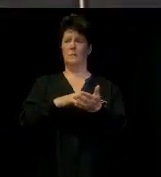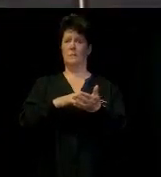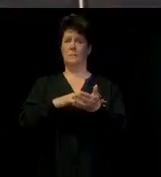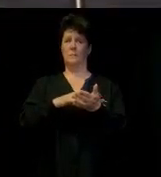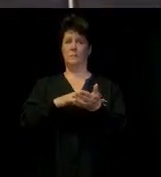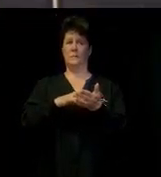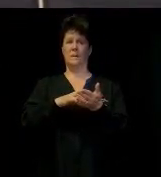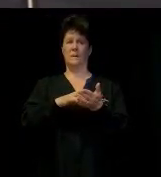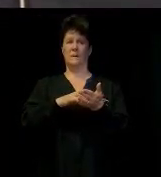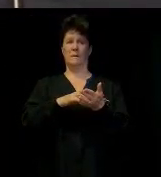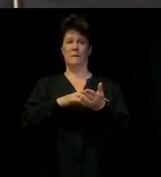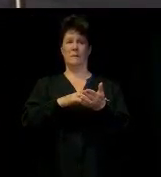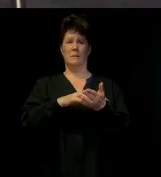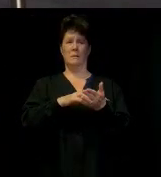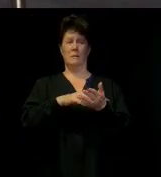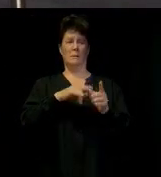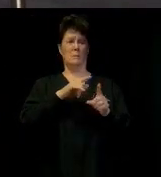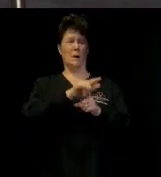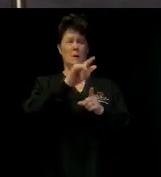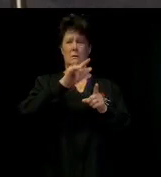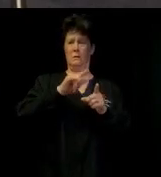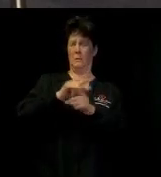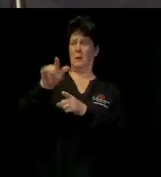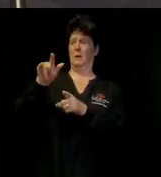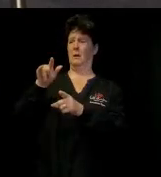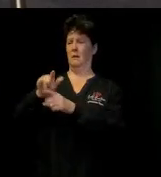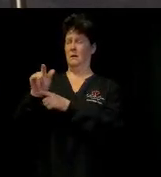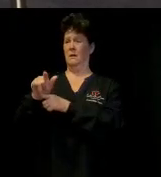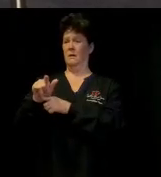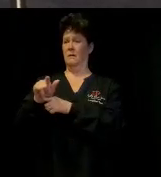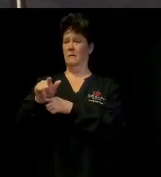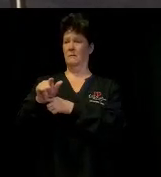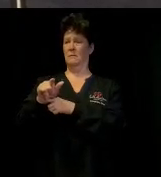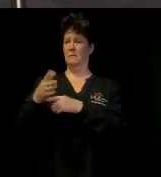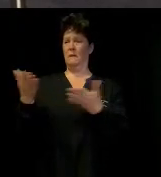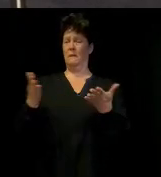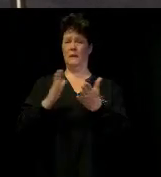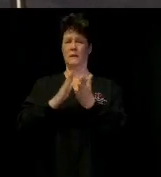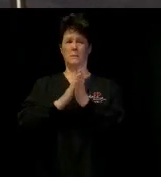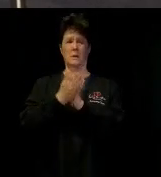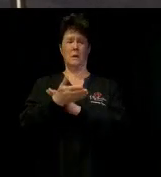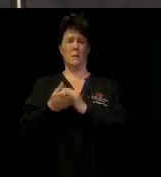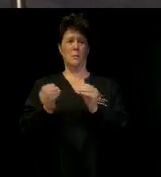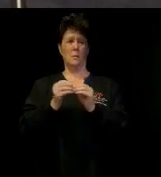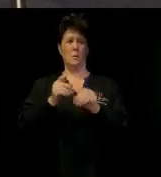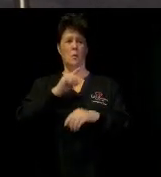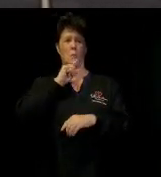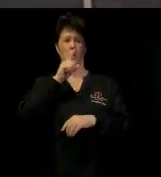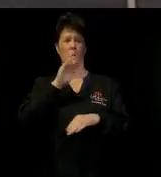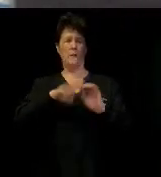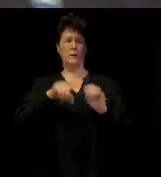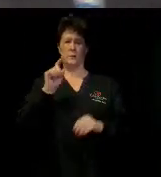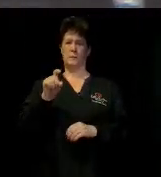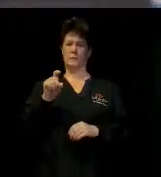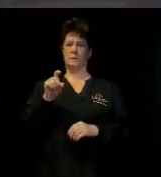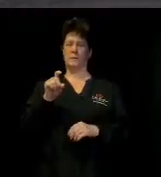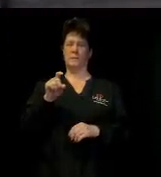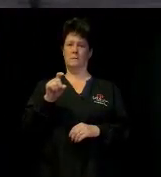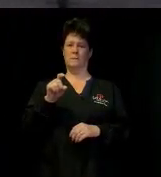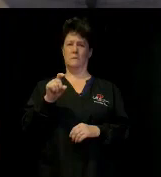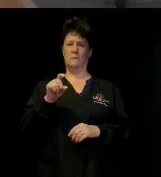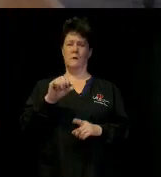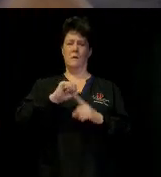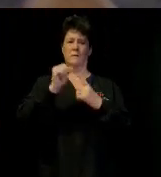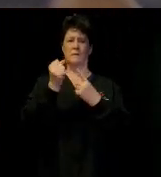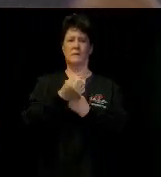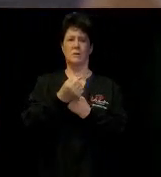pushed around. We allow things to be more real to us than what he is. We allow circumstances to speak more truth to us than what